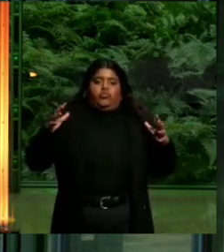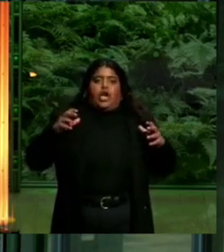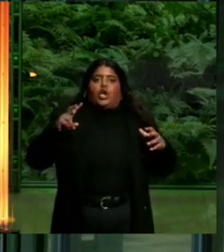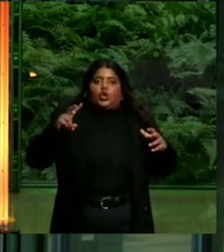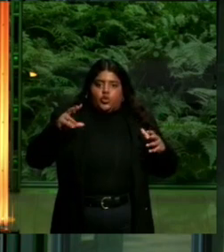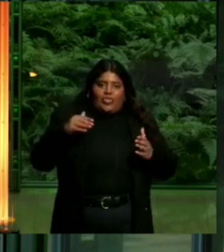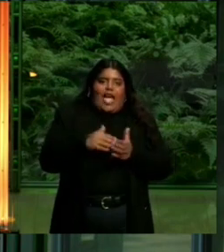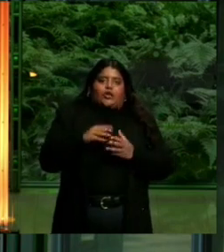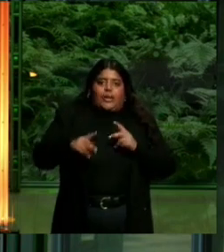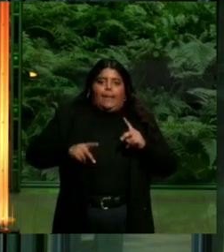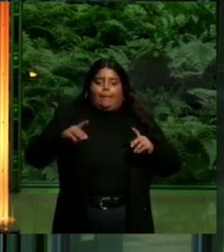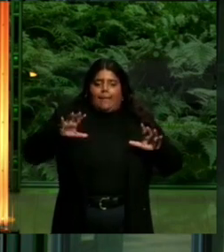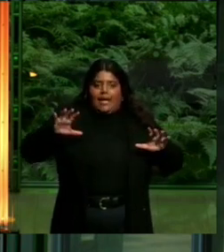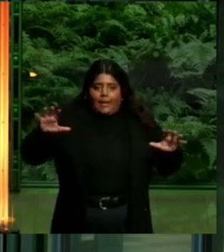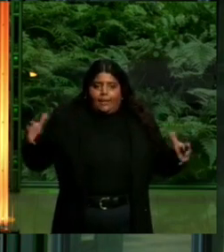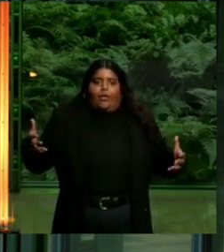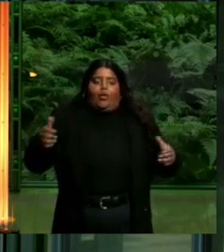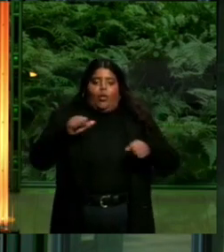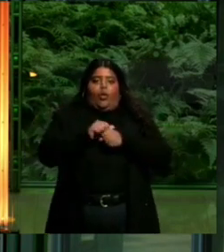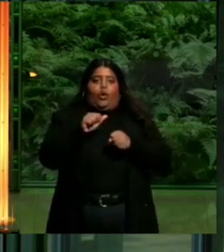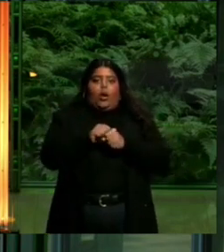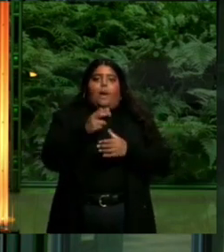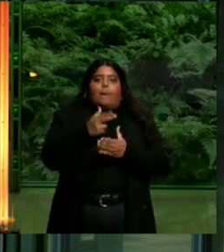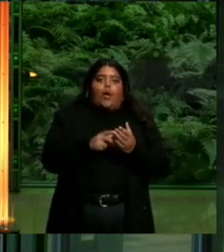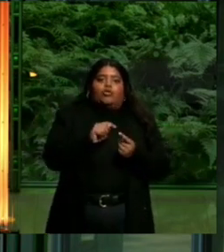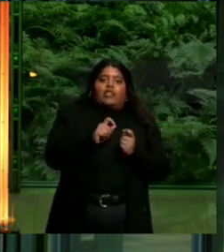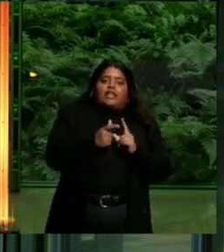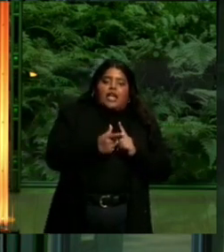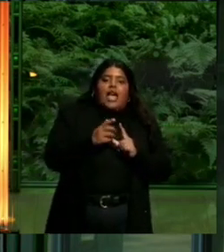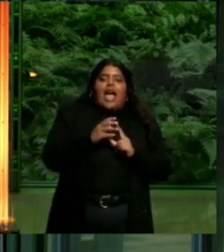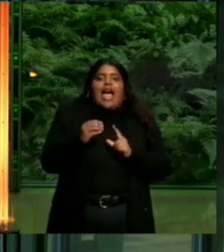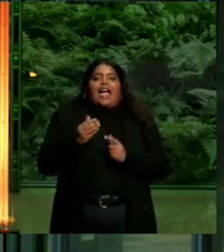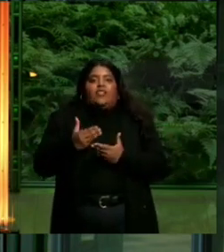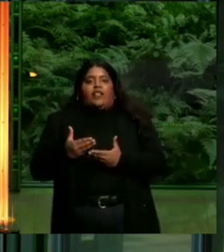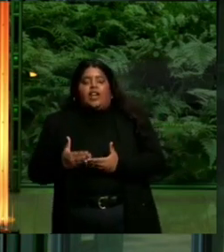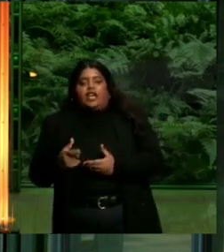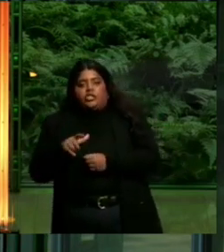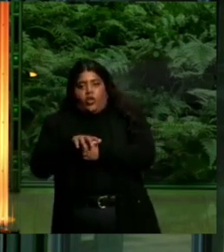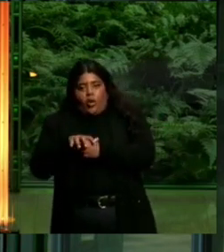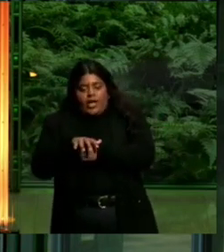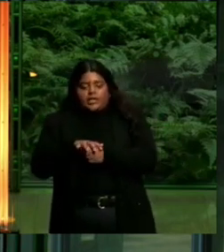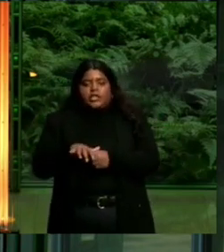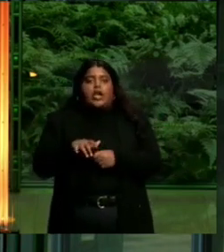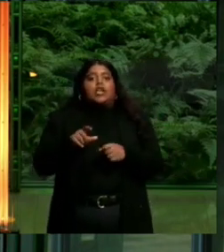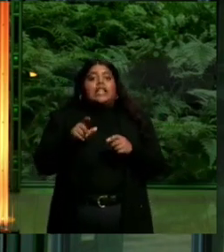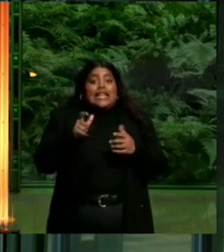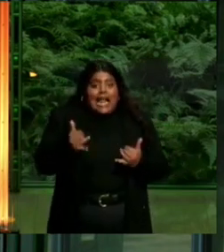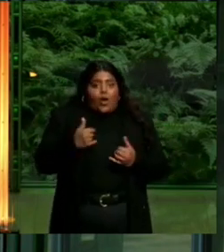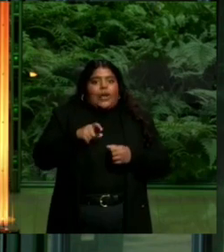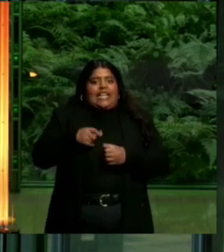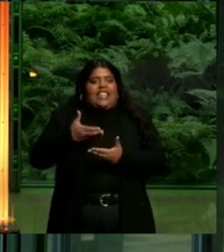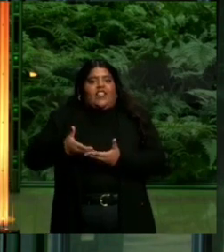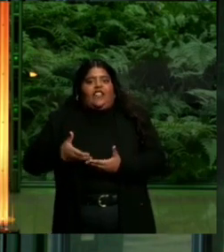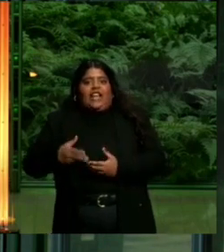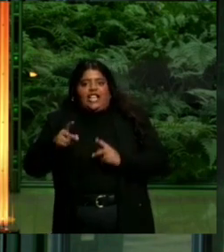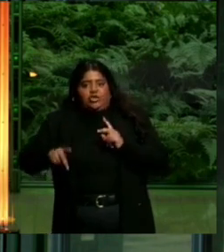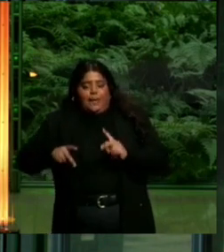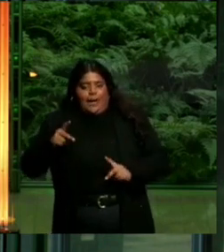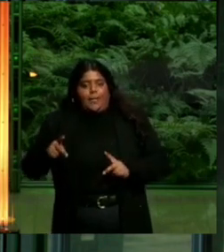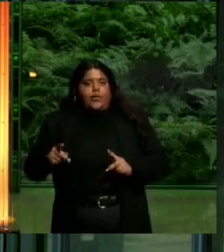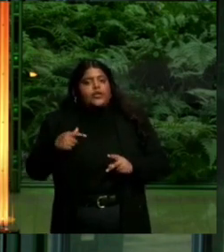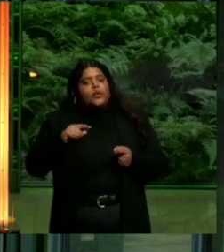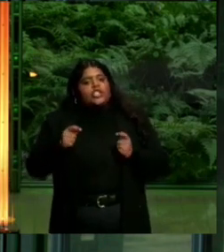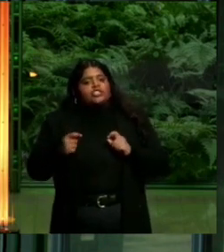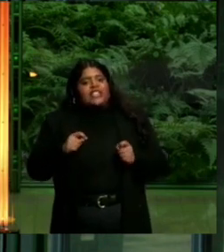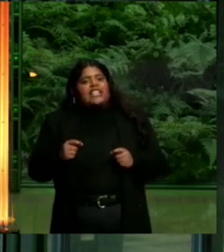people doing both the translation and then verification of localization. Now we just need the verification people, right? So it just